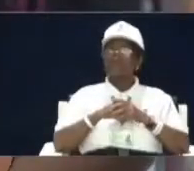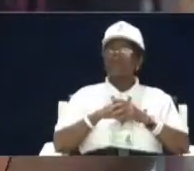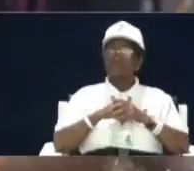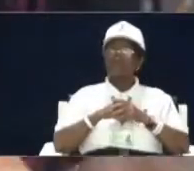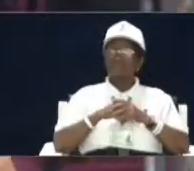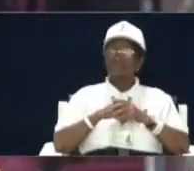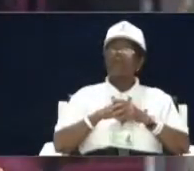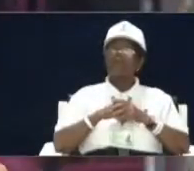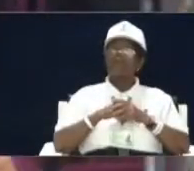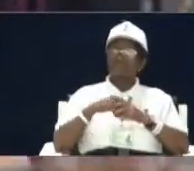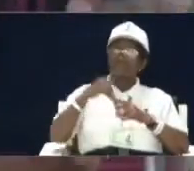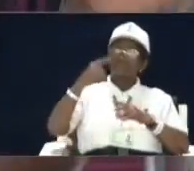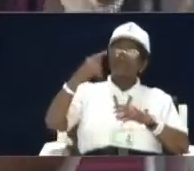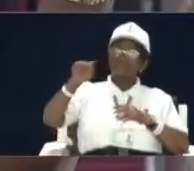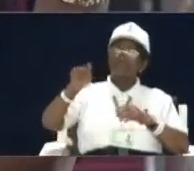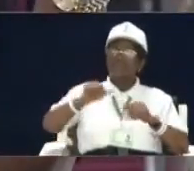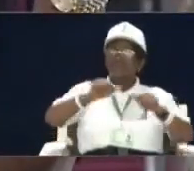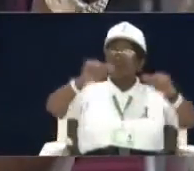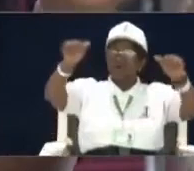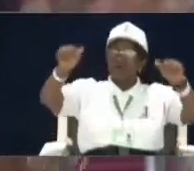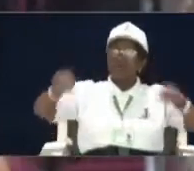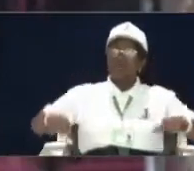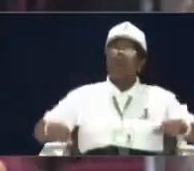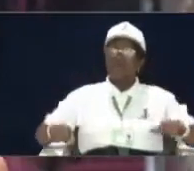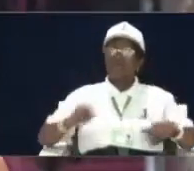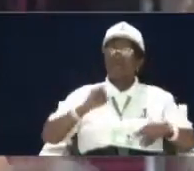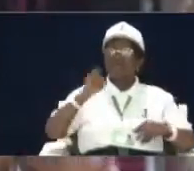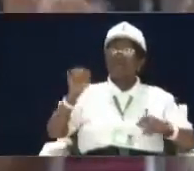The altar is open. Just come.